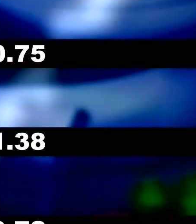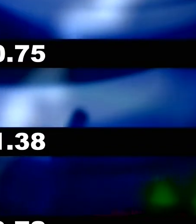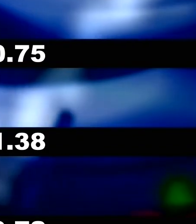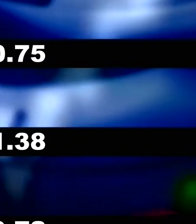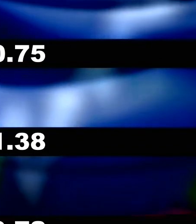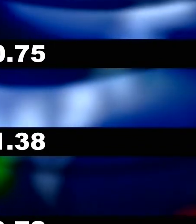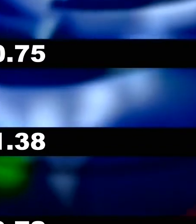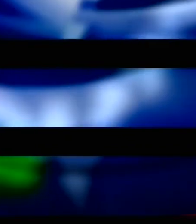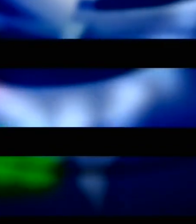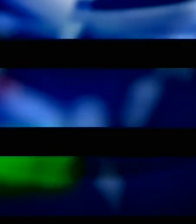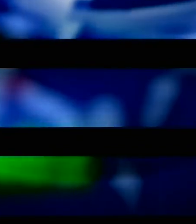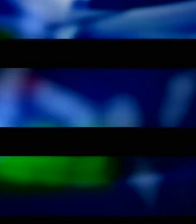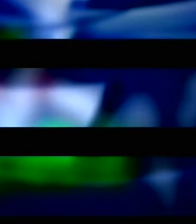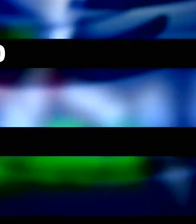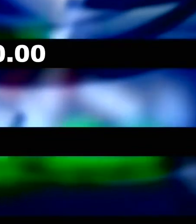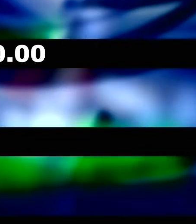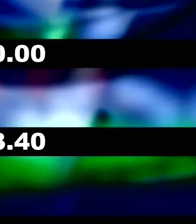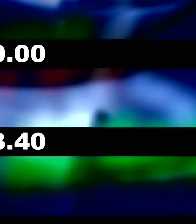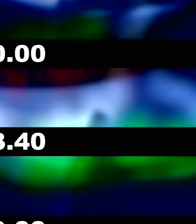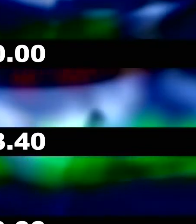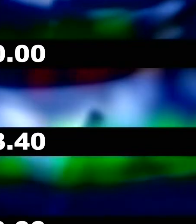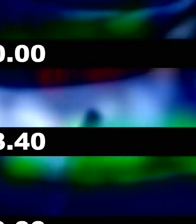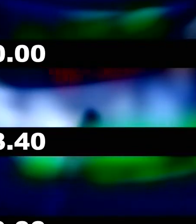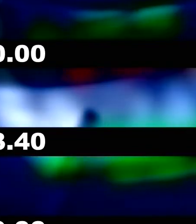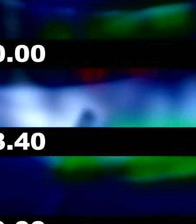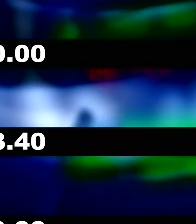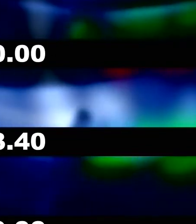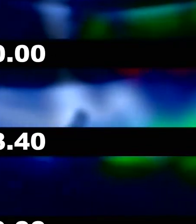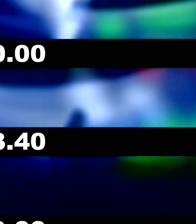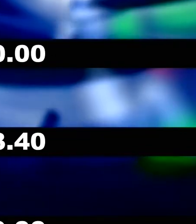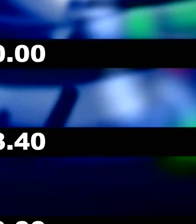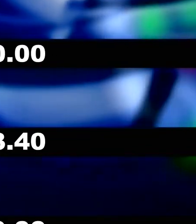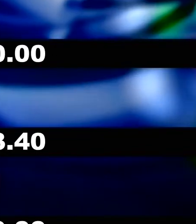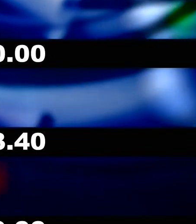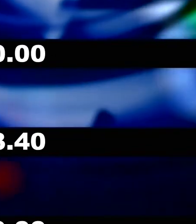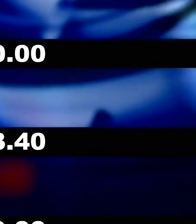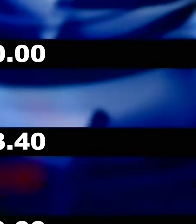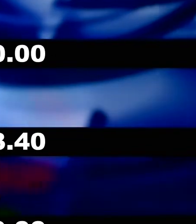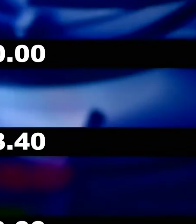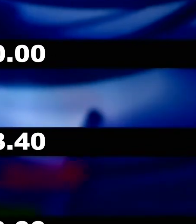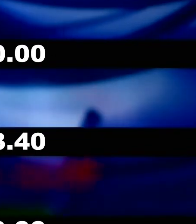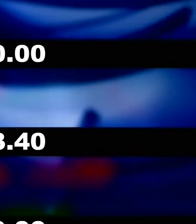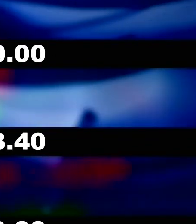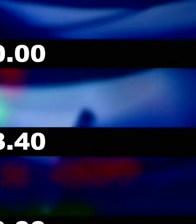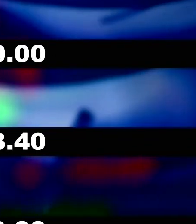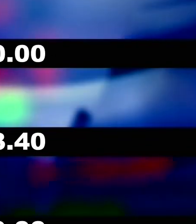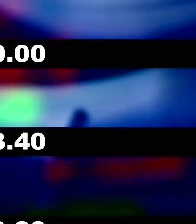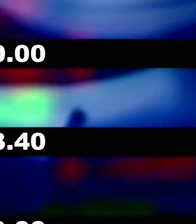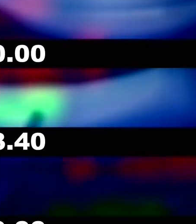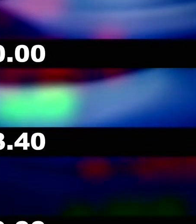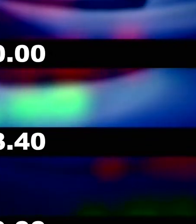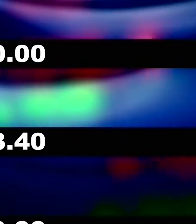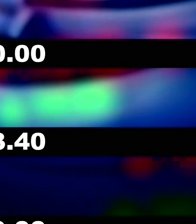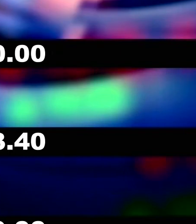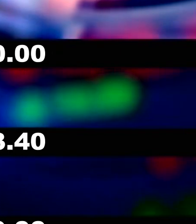Financial. In Trinidad and Tobago, NCB Financial Group Limited was the volume leader